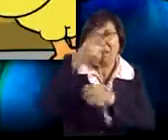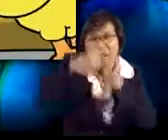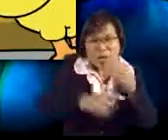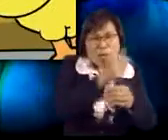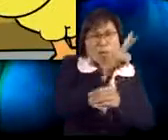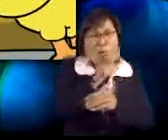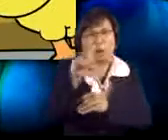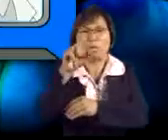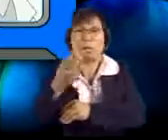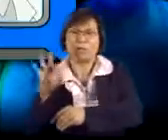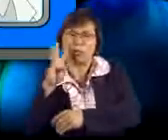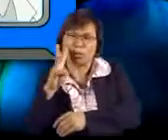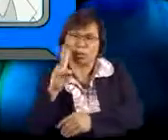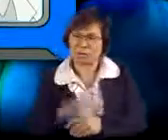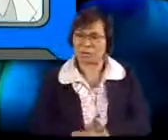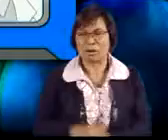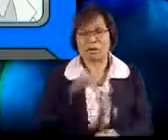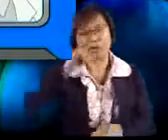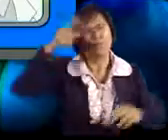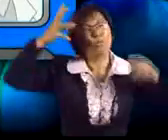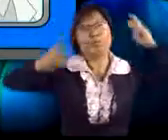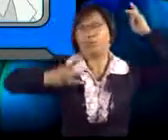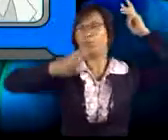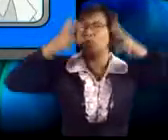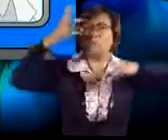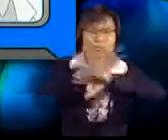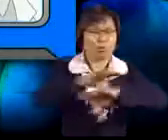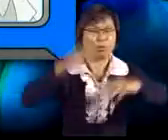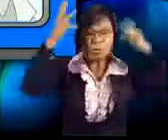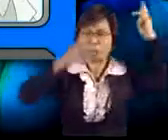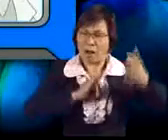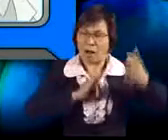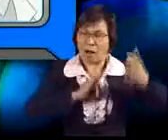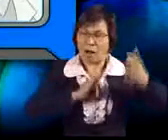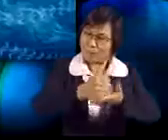of liquid. Don't worry. I'll help you.